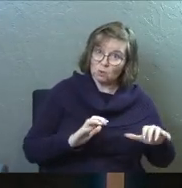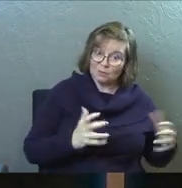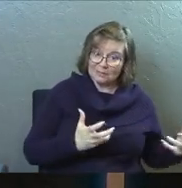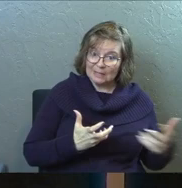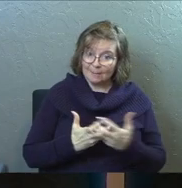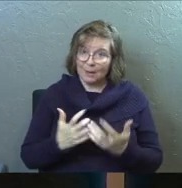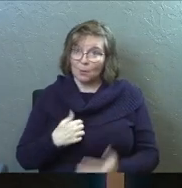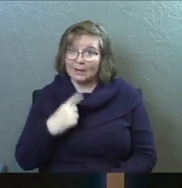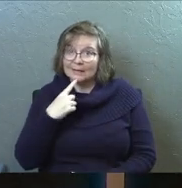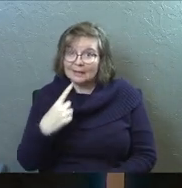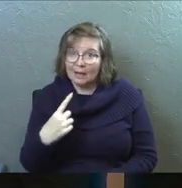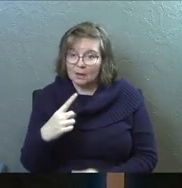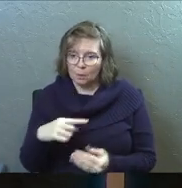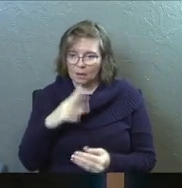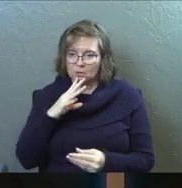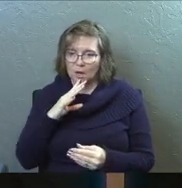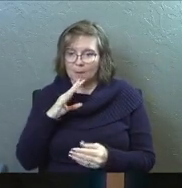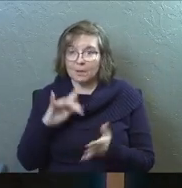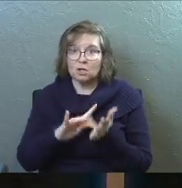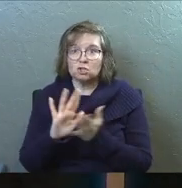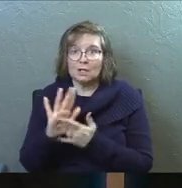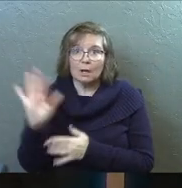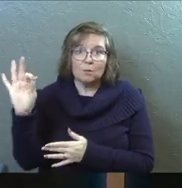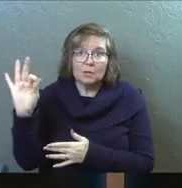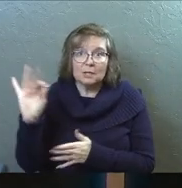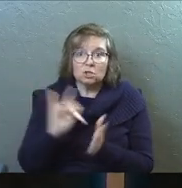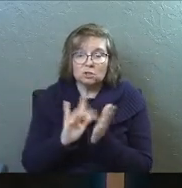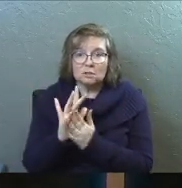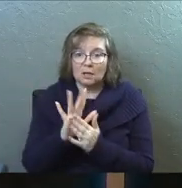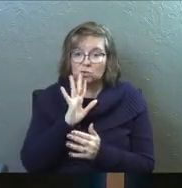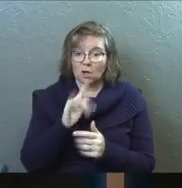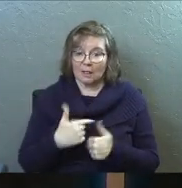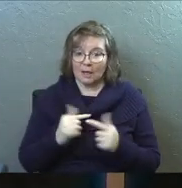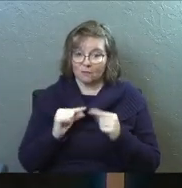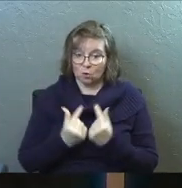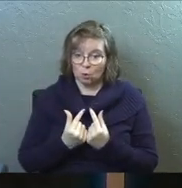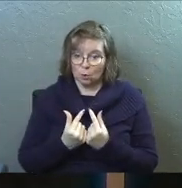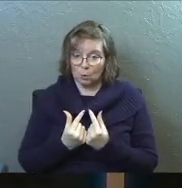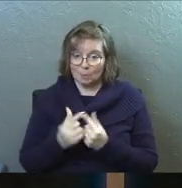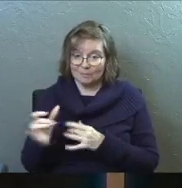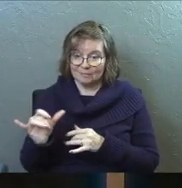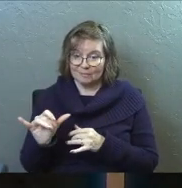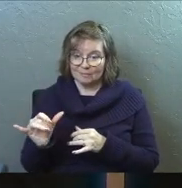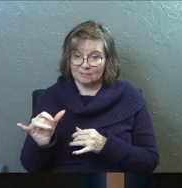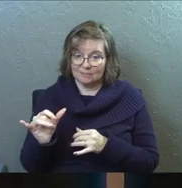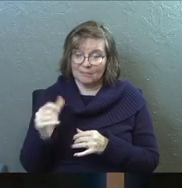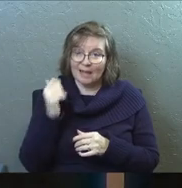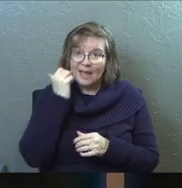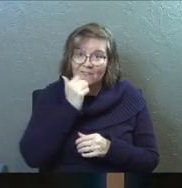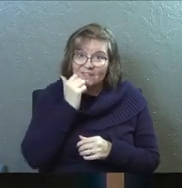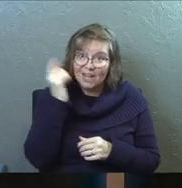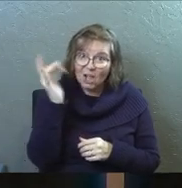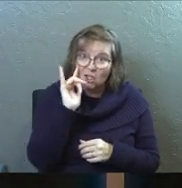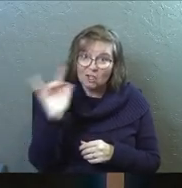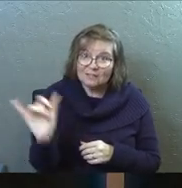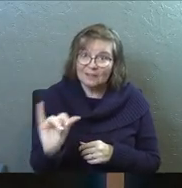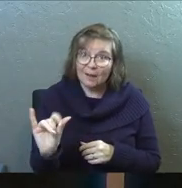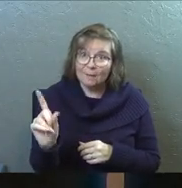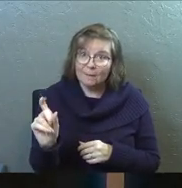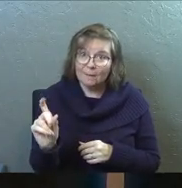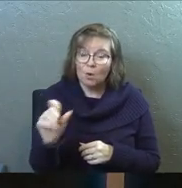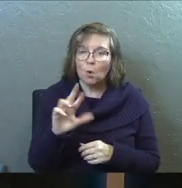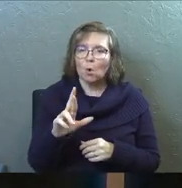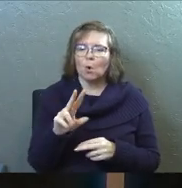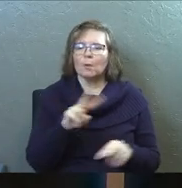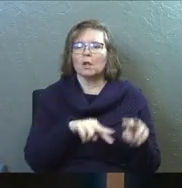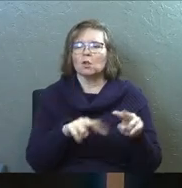What I talk about Jesus, how I preach about him, how we talk at life group. Is that what I look like every other day? Or if somebody looked at it, could they